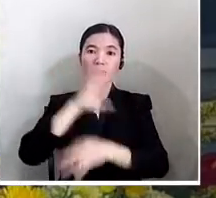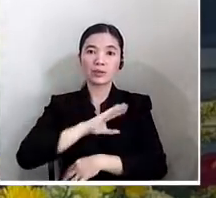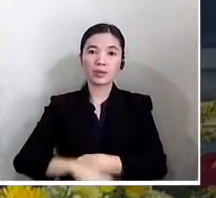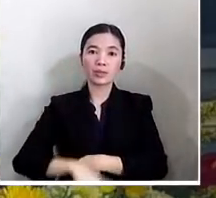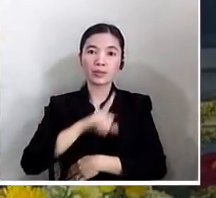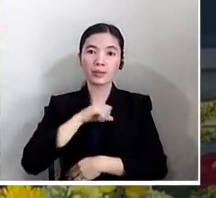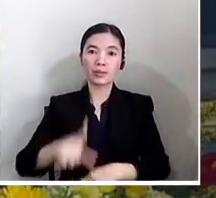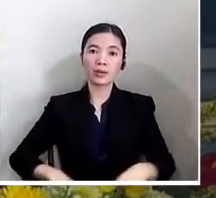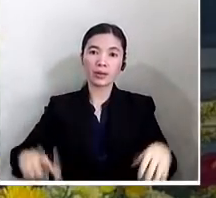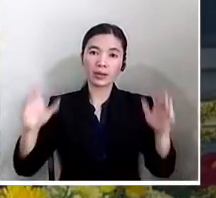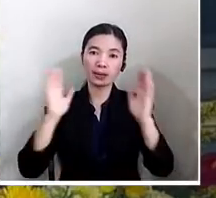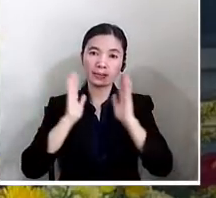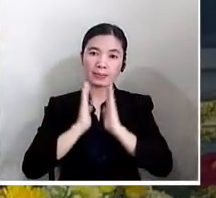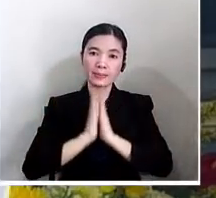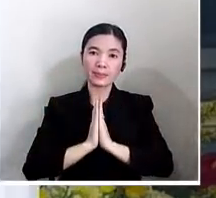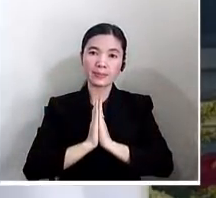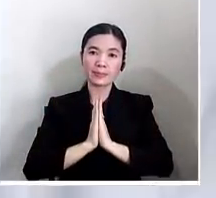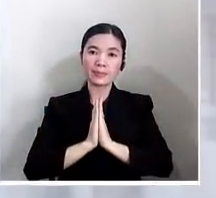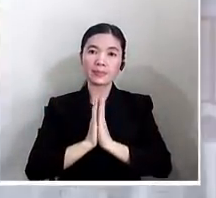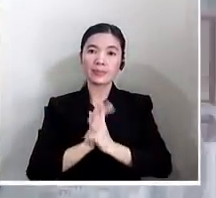Amen.